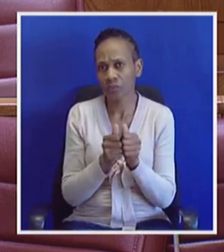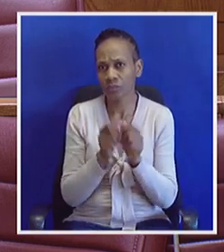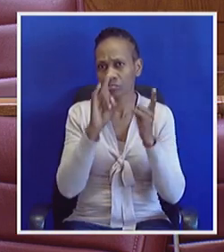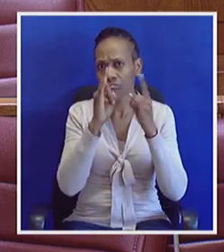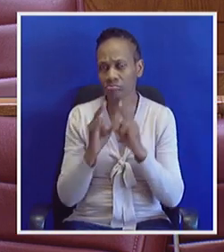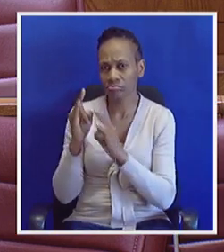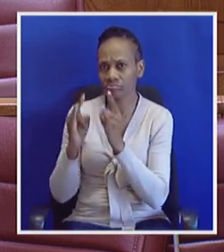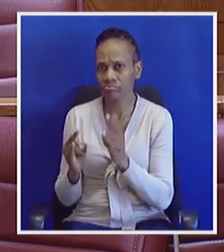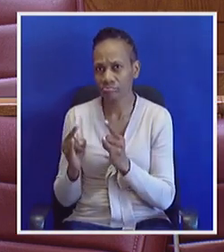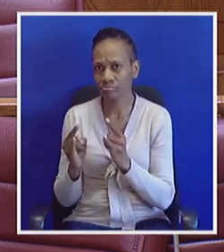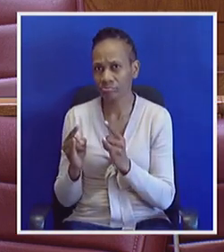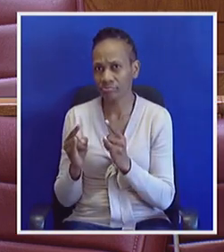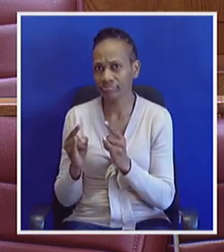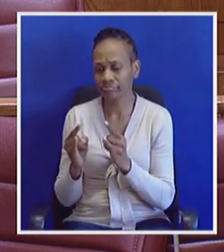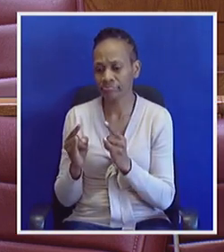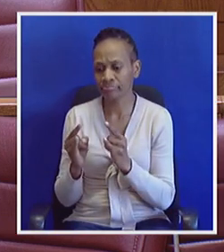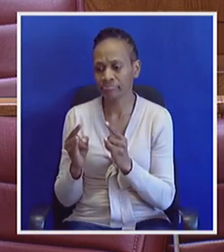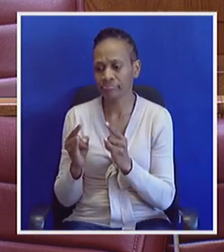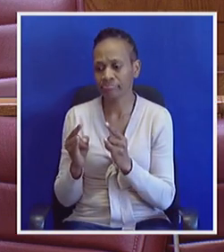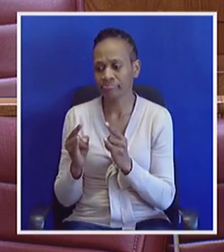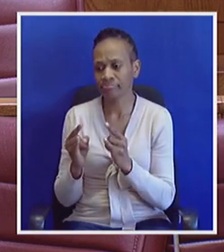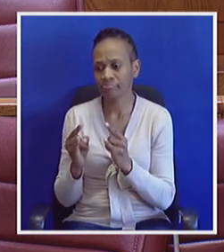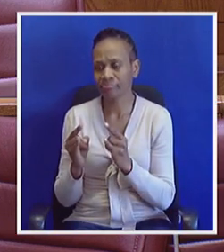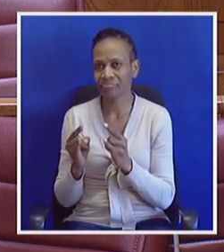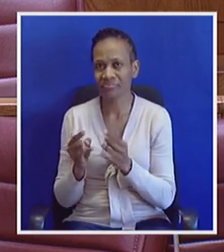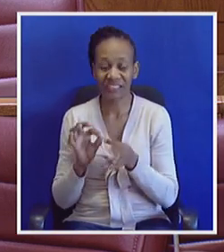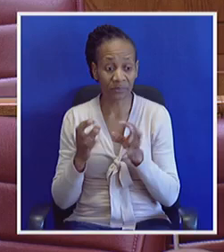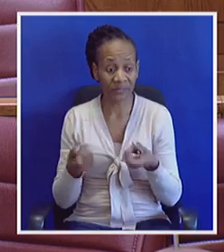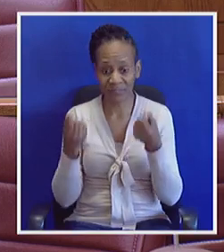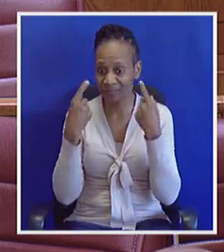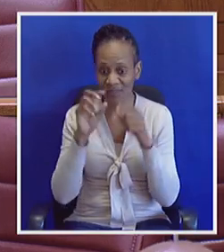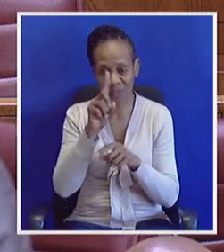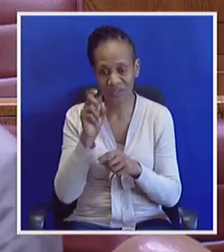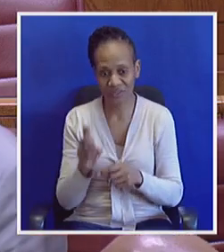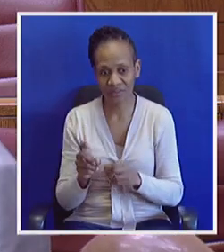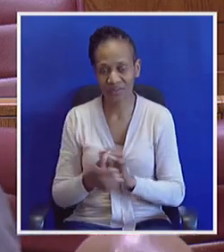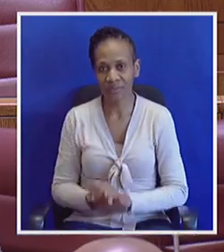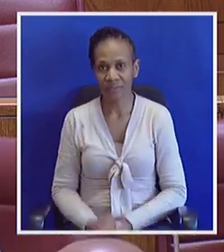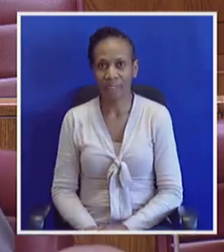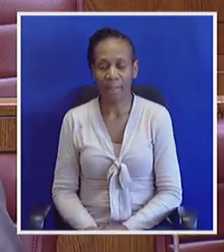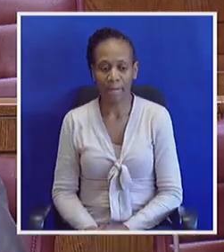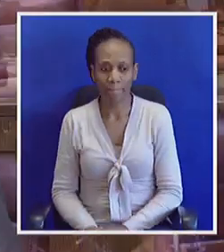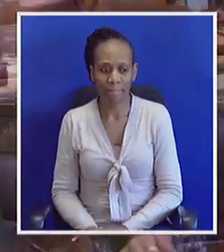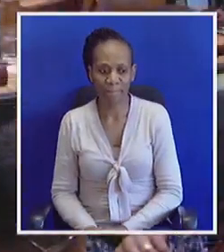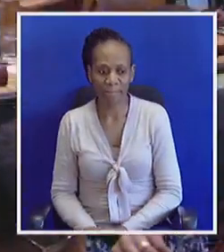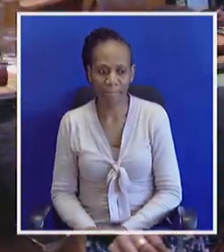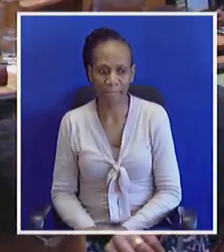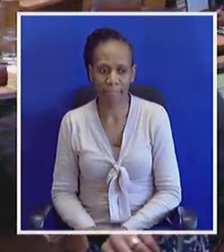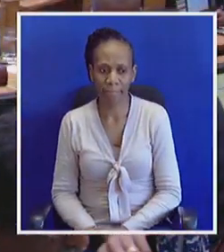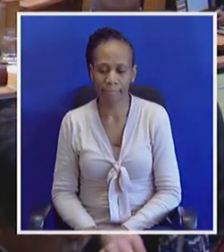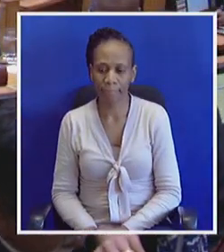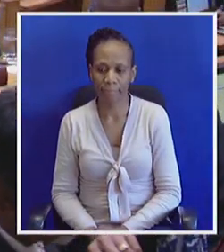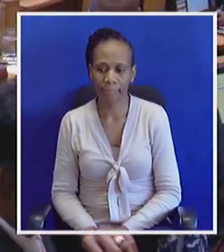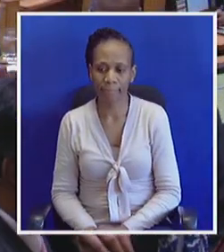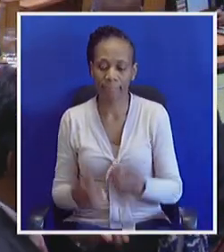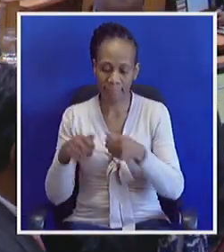are the relevant details of, and if not so, why not? Thank you, sir. Honorable Deputy President.